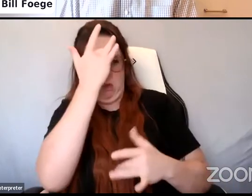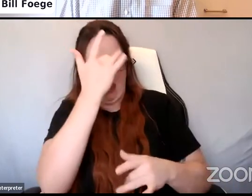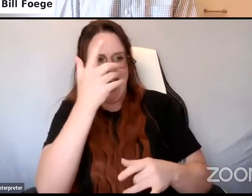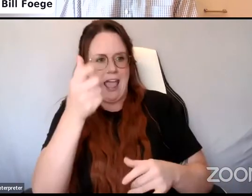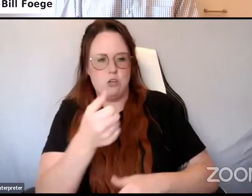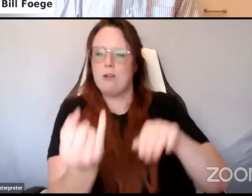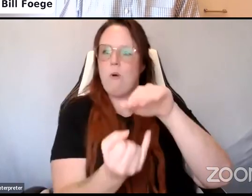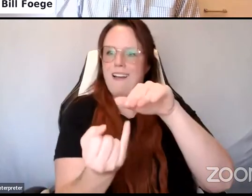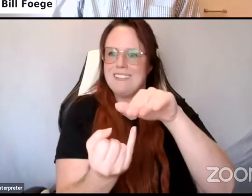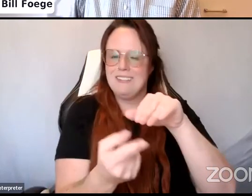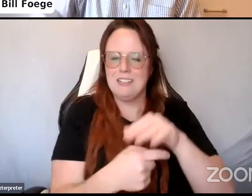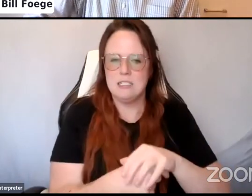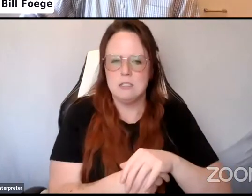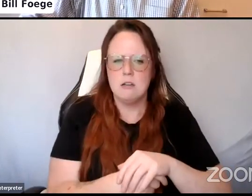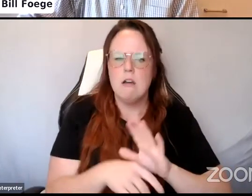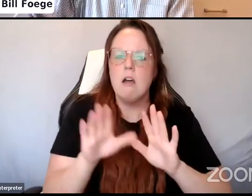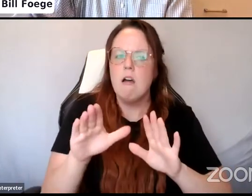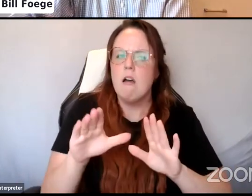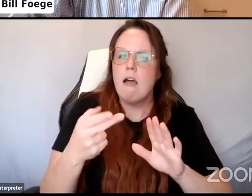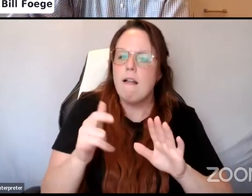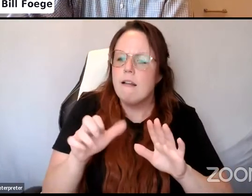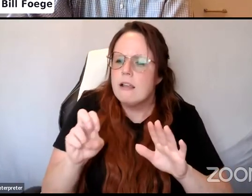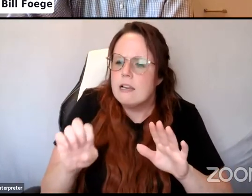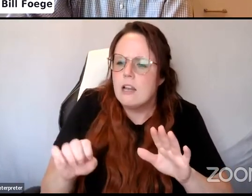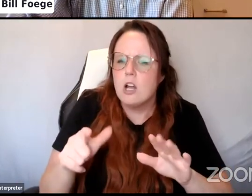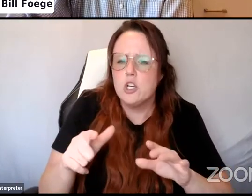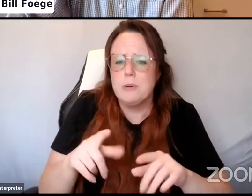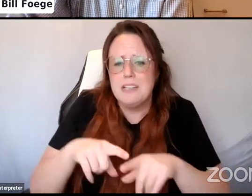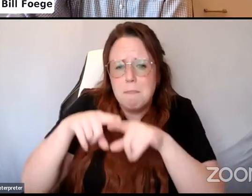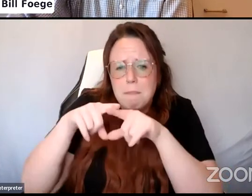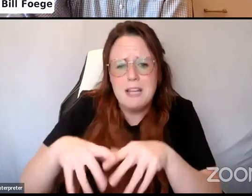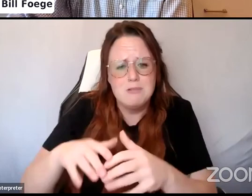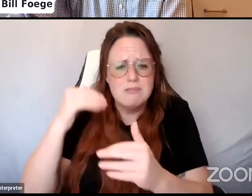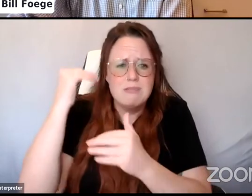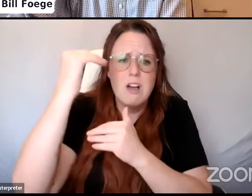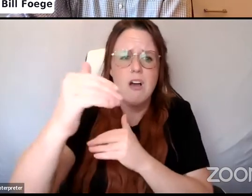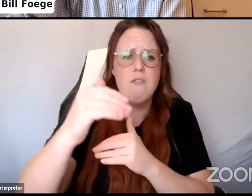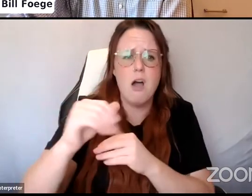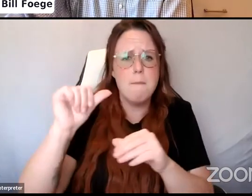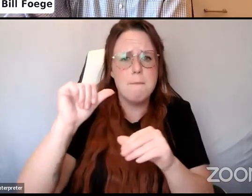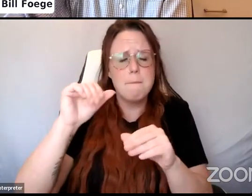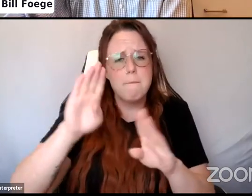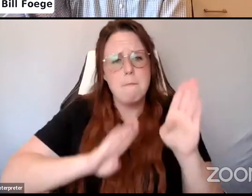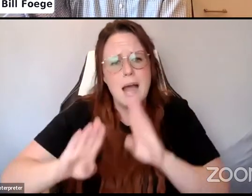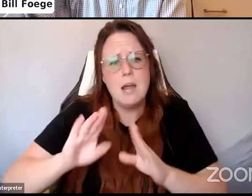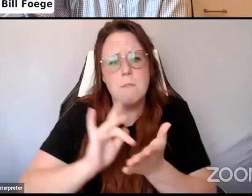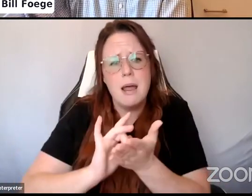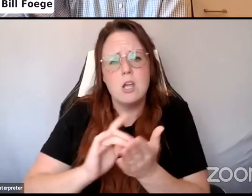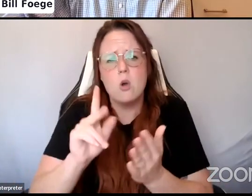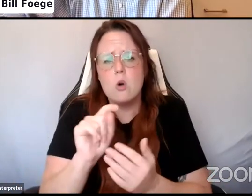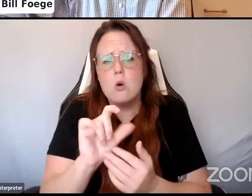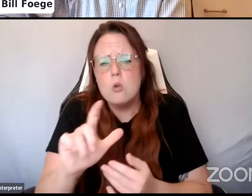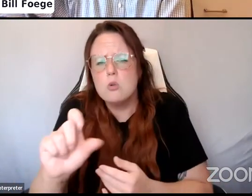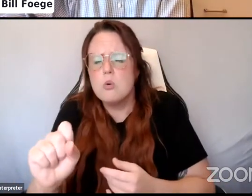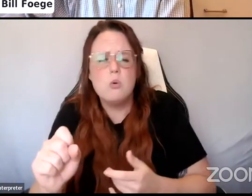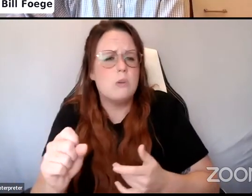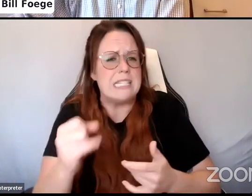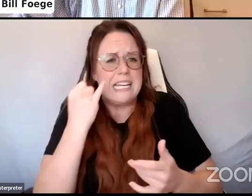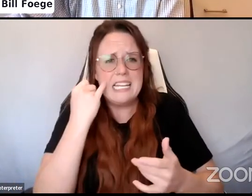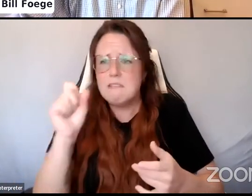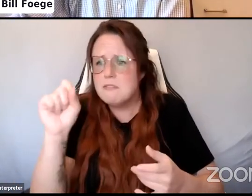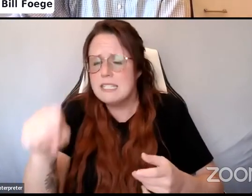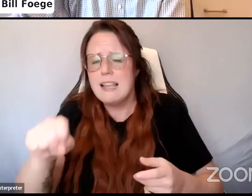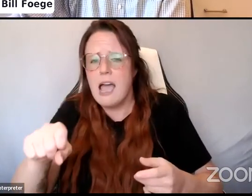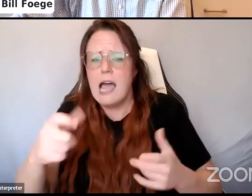overly reliant on biomedical tools and um should we uh if if we are